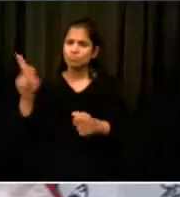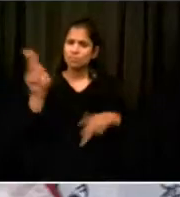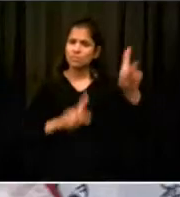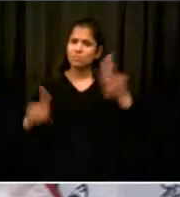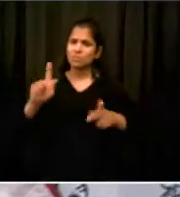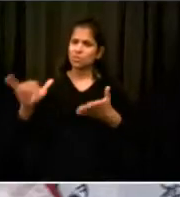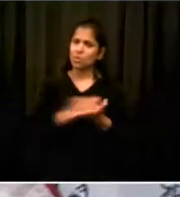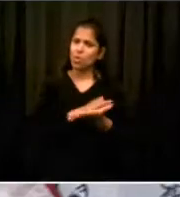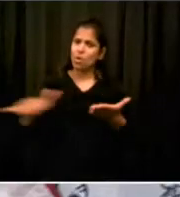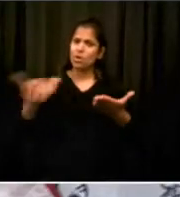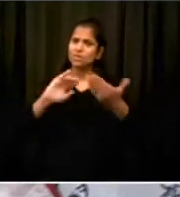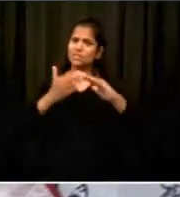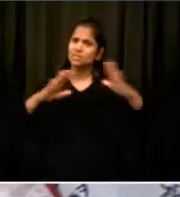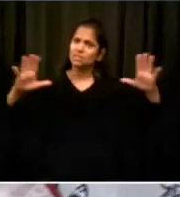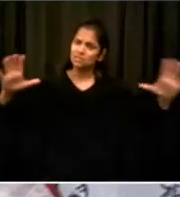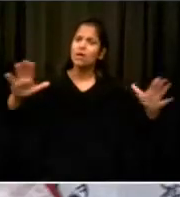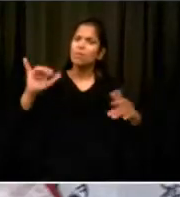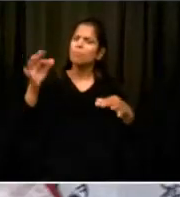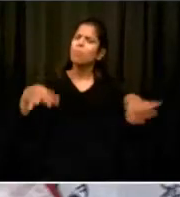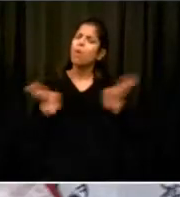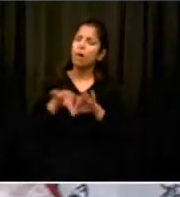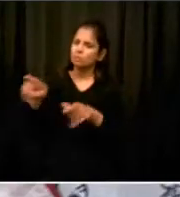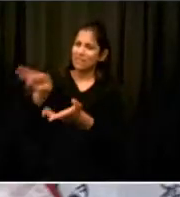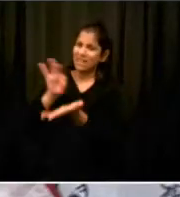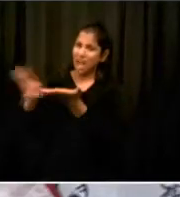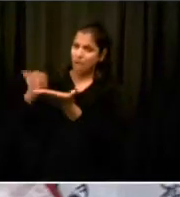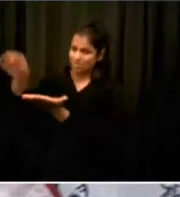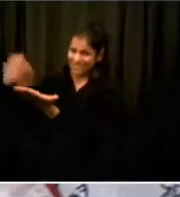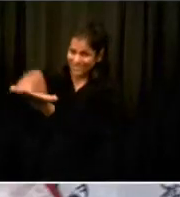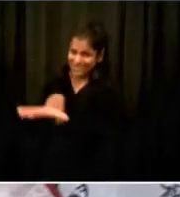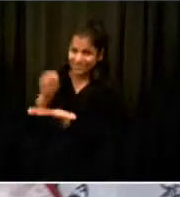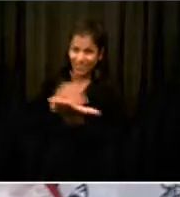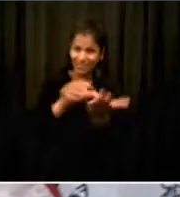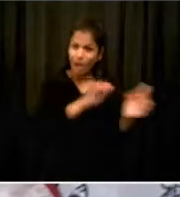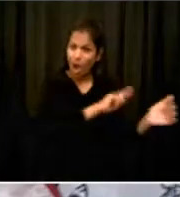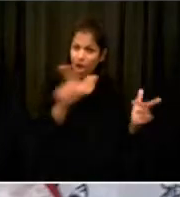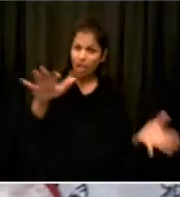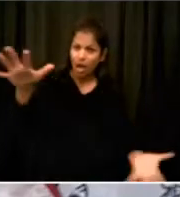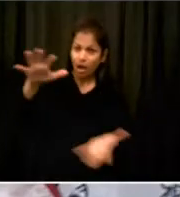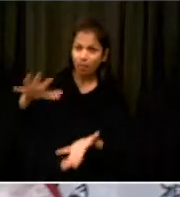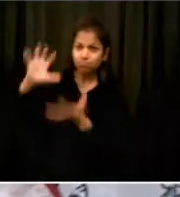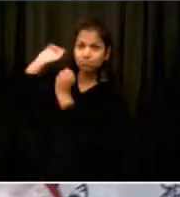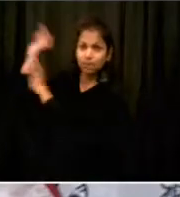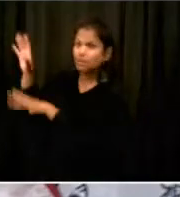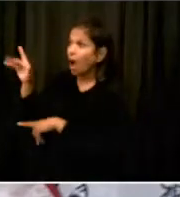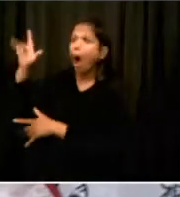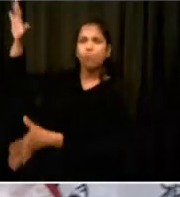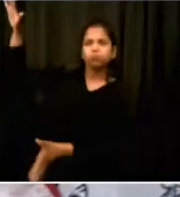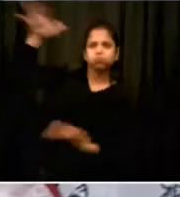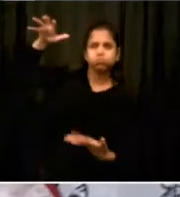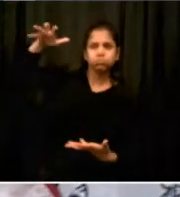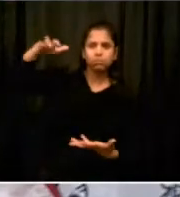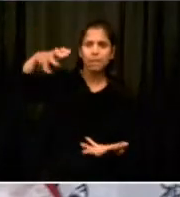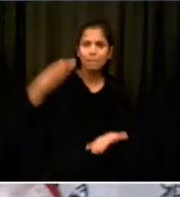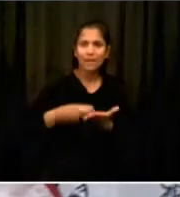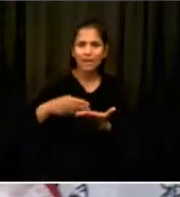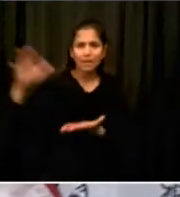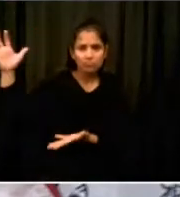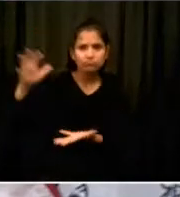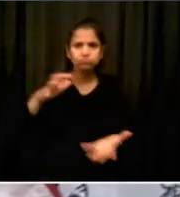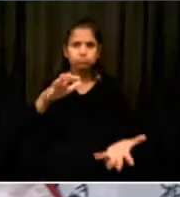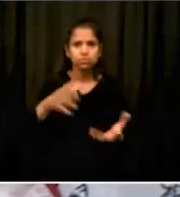something everyone can do. Okay, speaking of things that everyone can do, we see amazing efforts around the